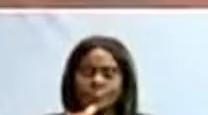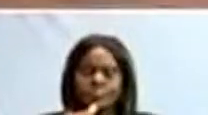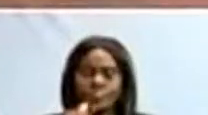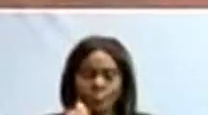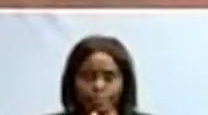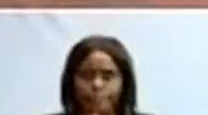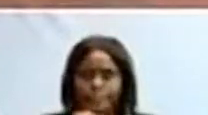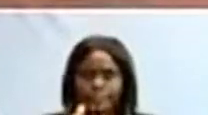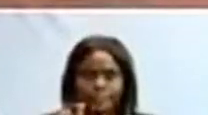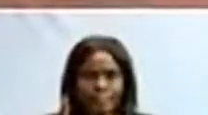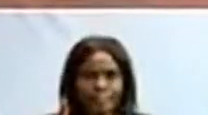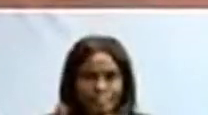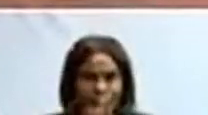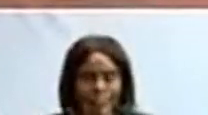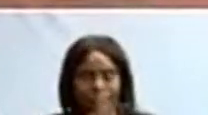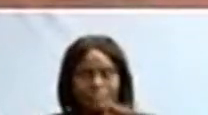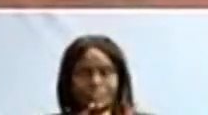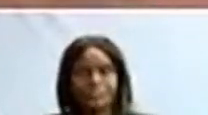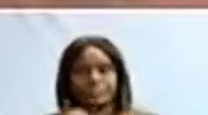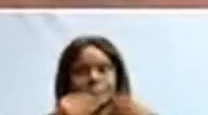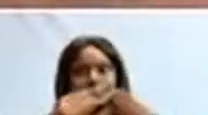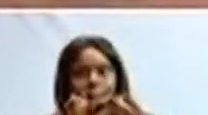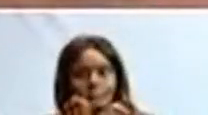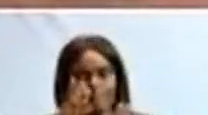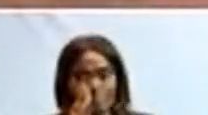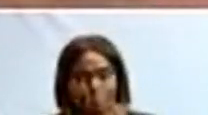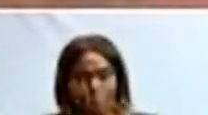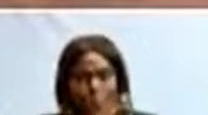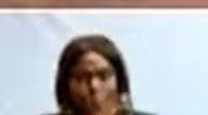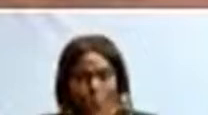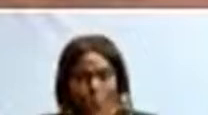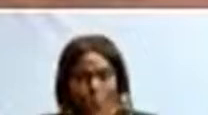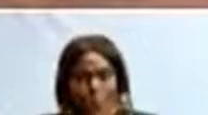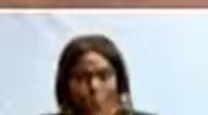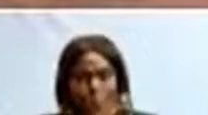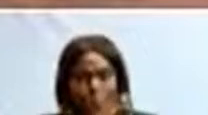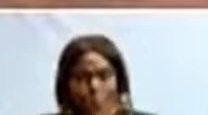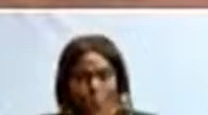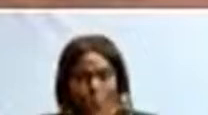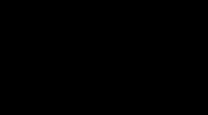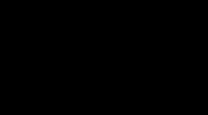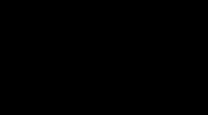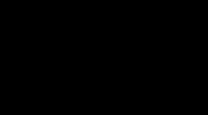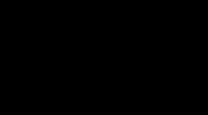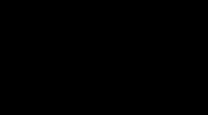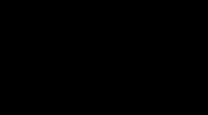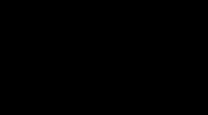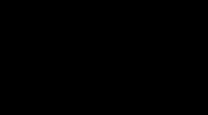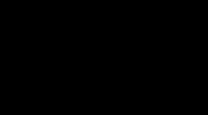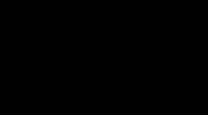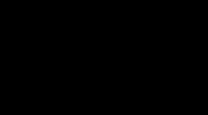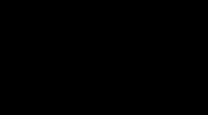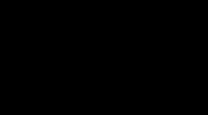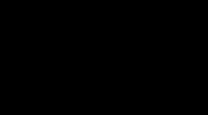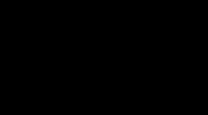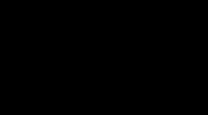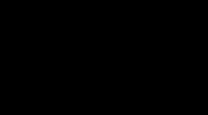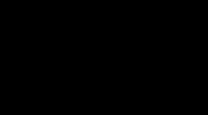that are on the offer. Once funds are available,